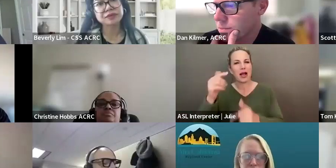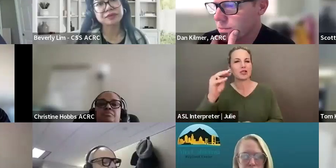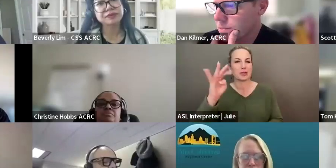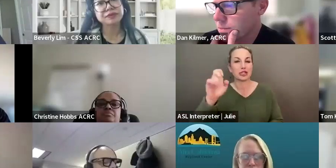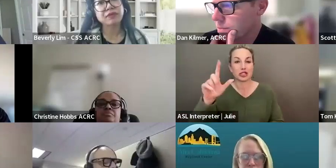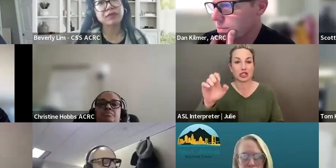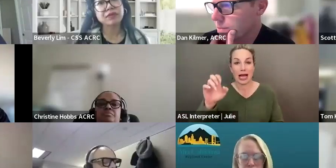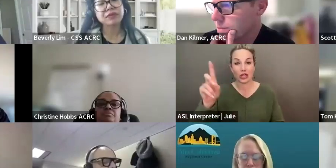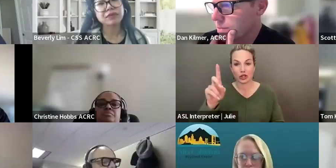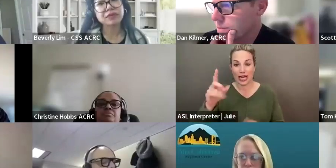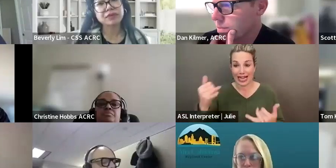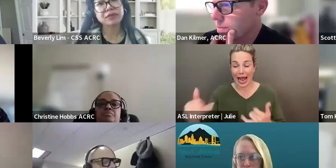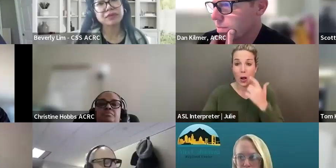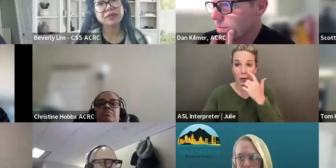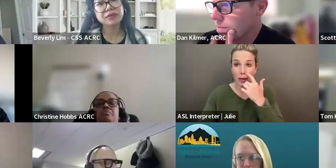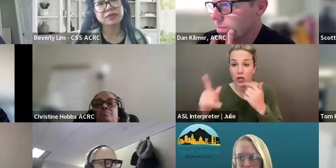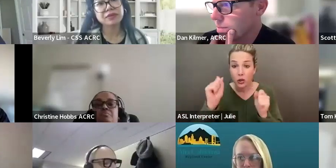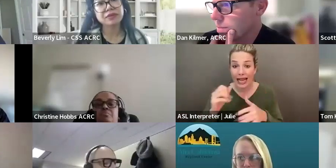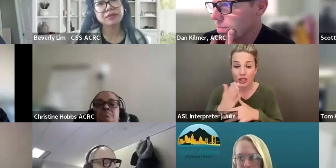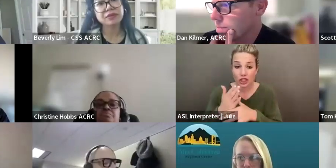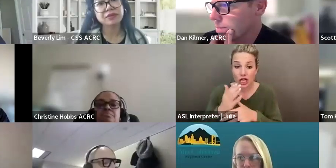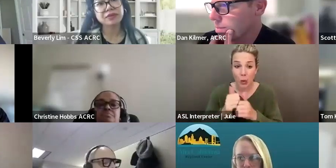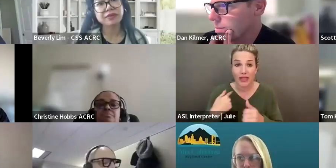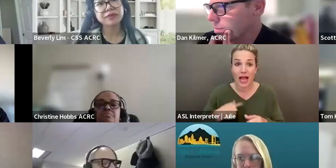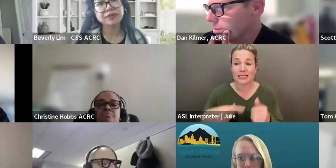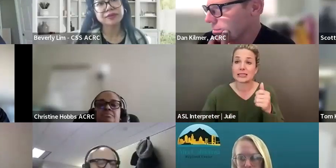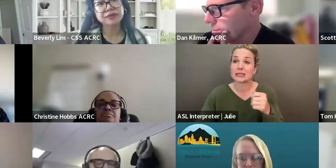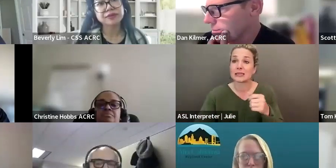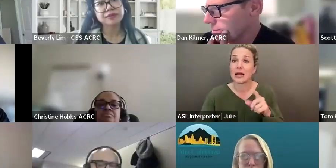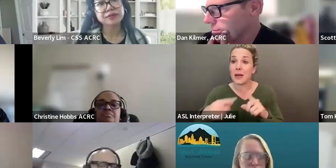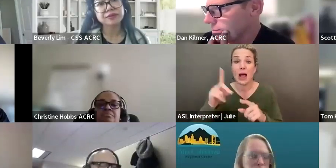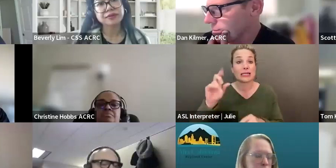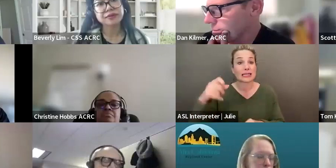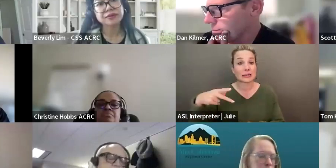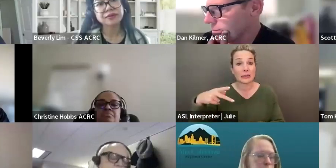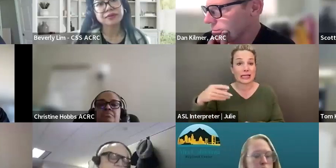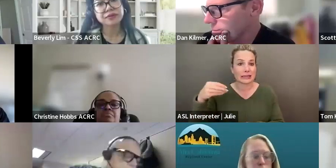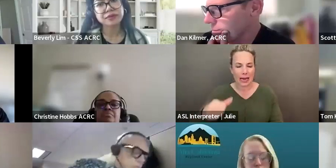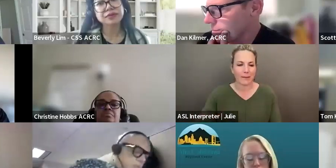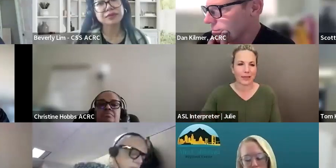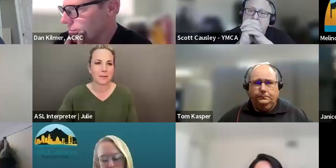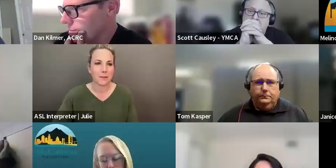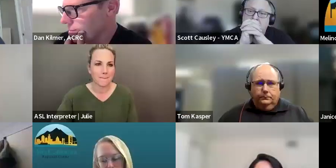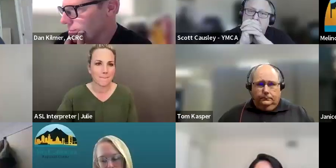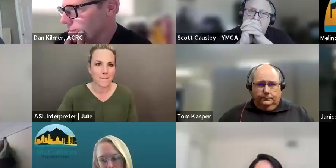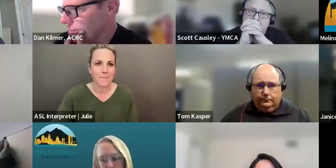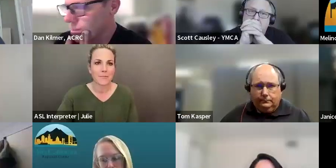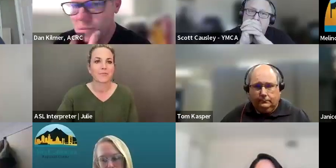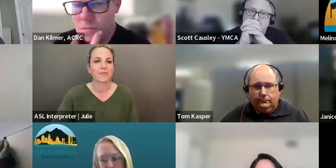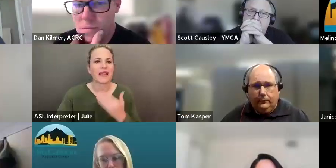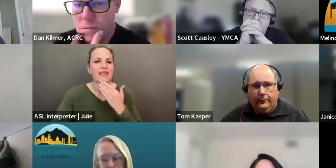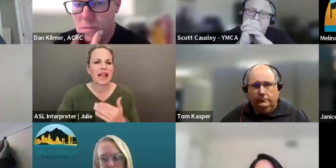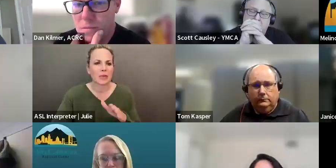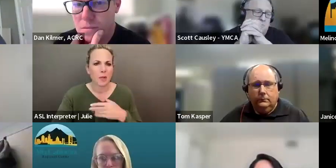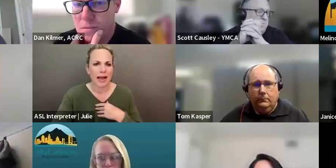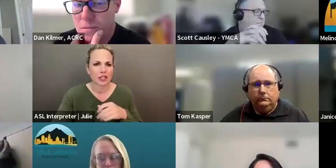to Michelle Duchesne, please, so you can share with us a little about the DSP stipend. Yeah, thank you, John. Let me share